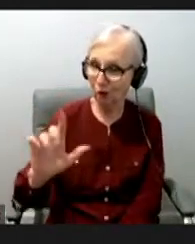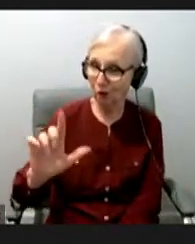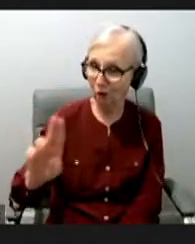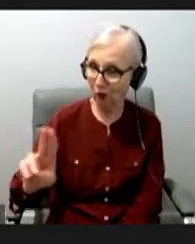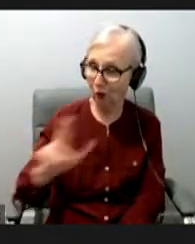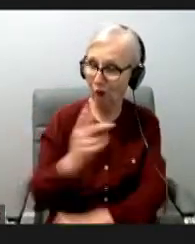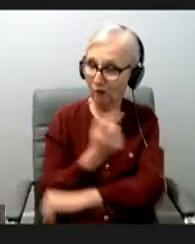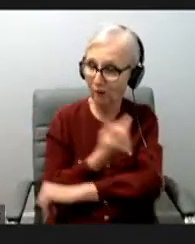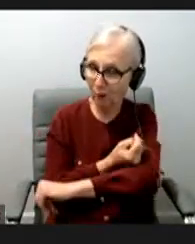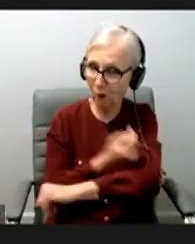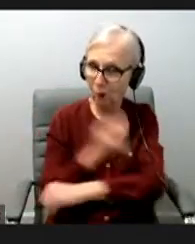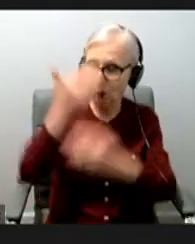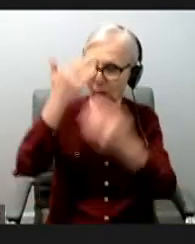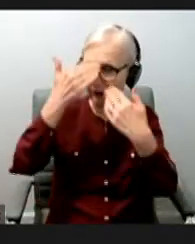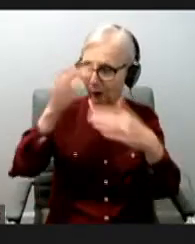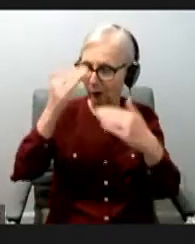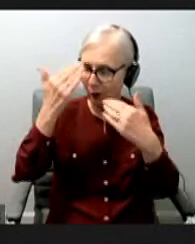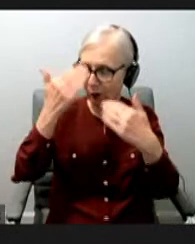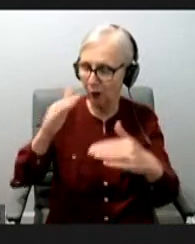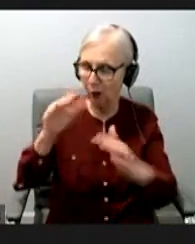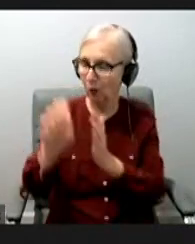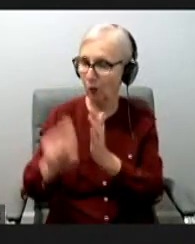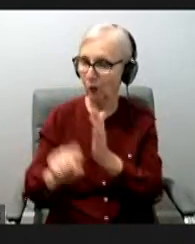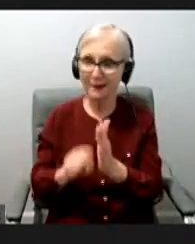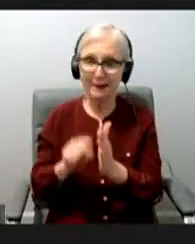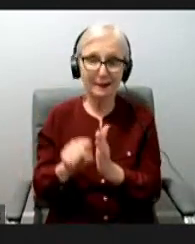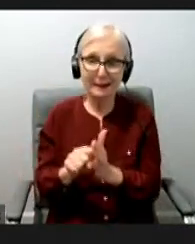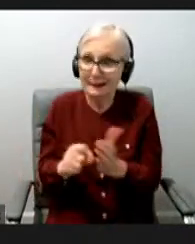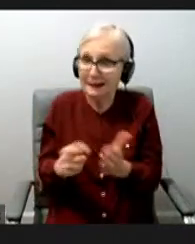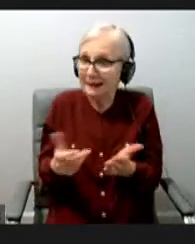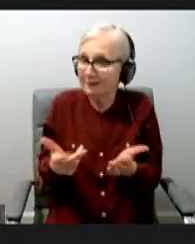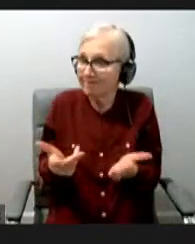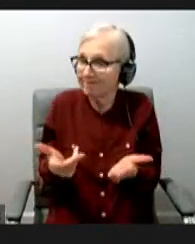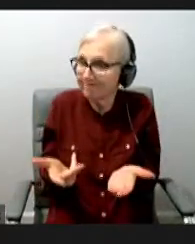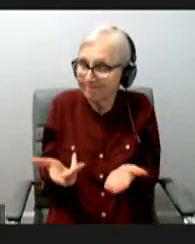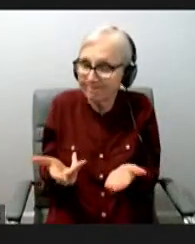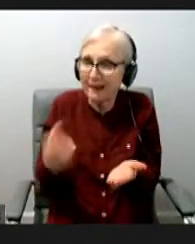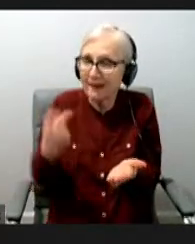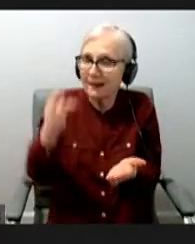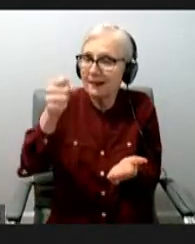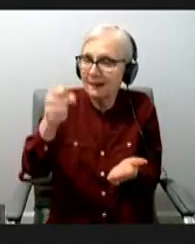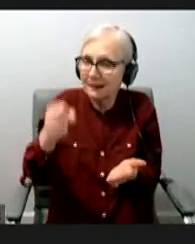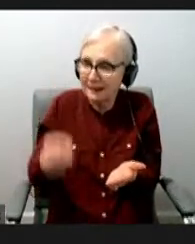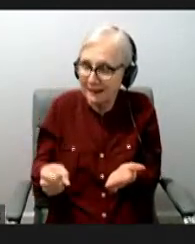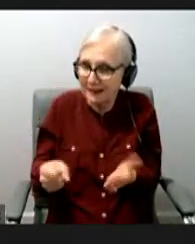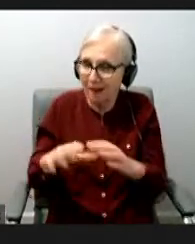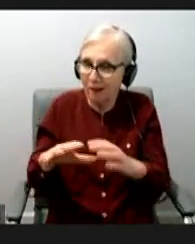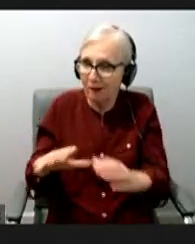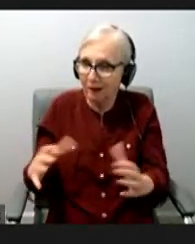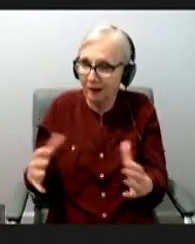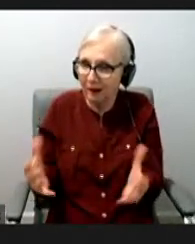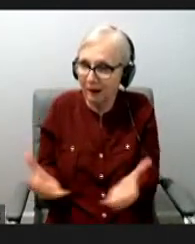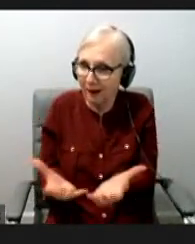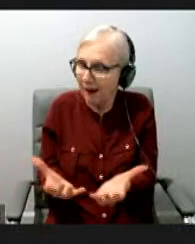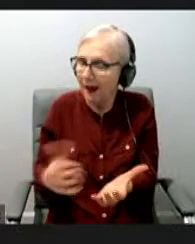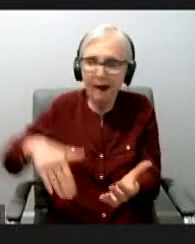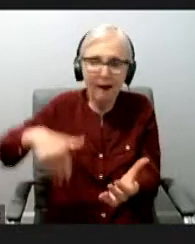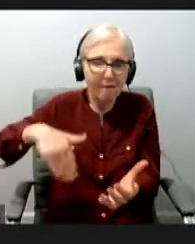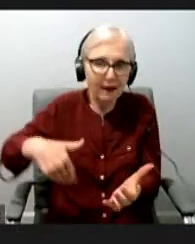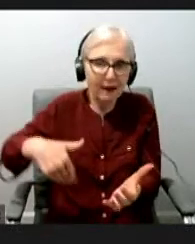know what the influenza season has in store for us. The Southern Hemisphere hasn't seen high levels of